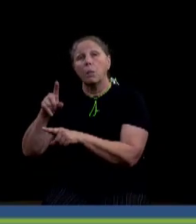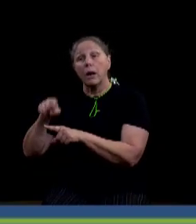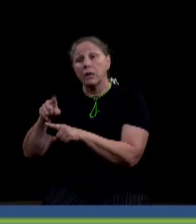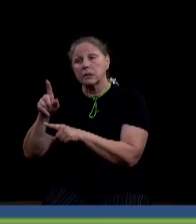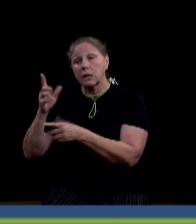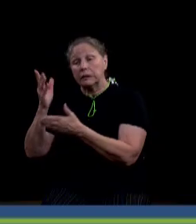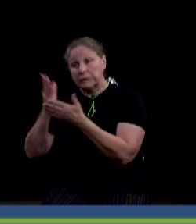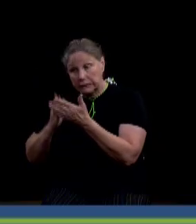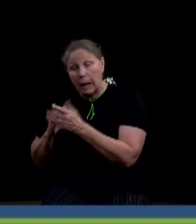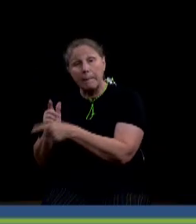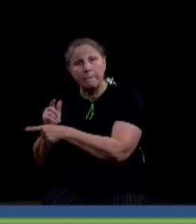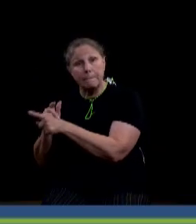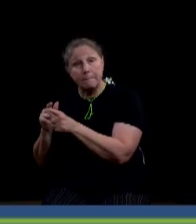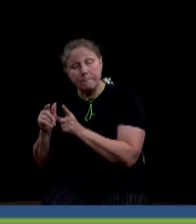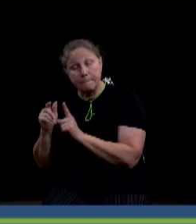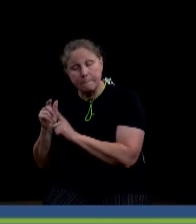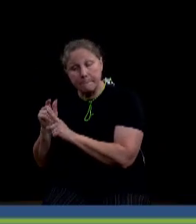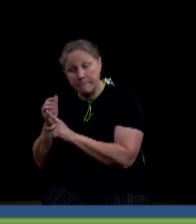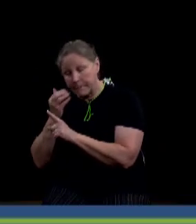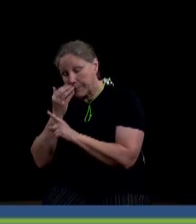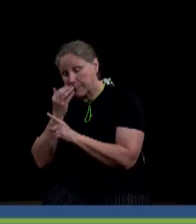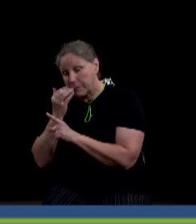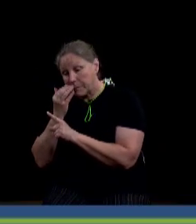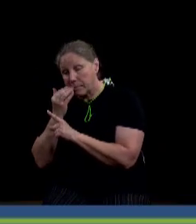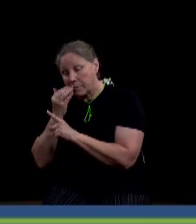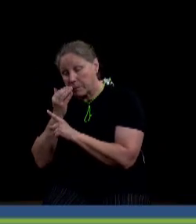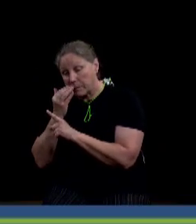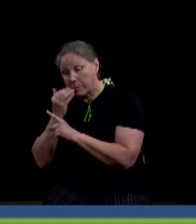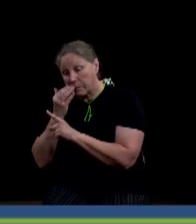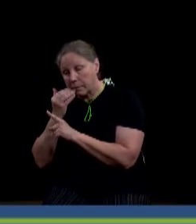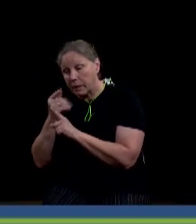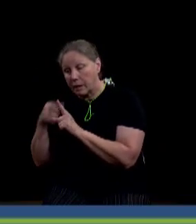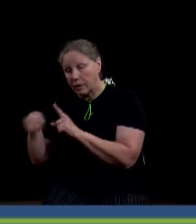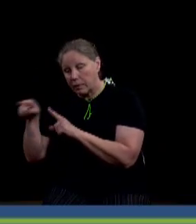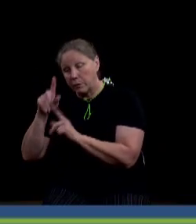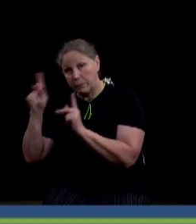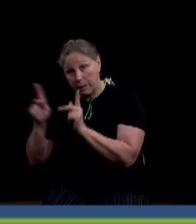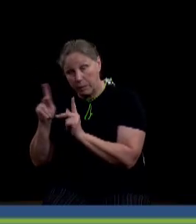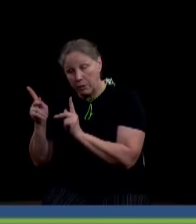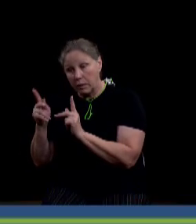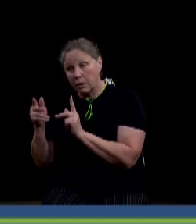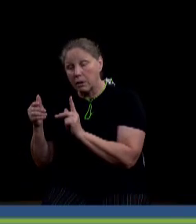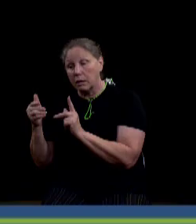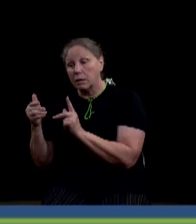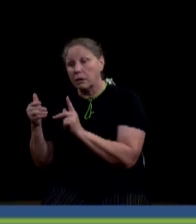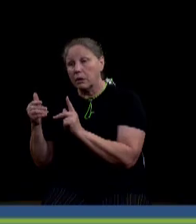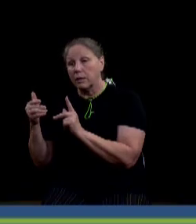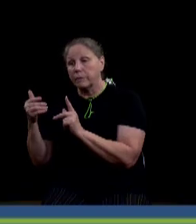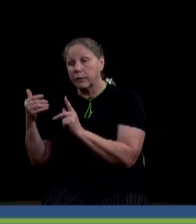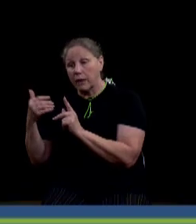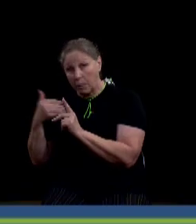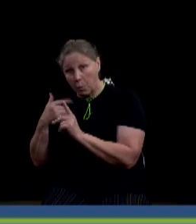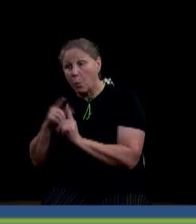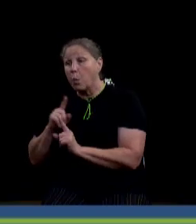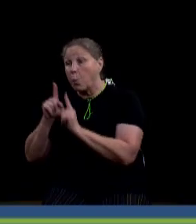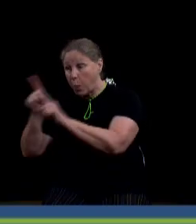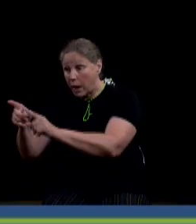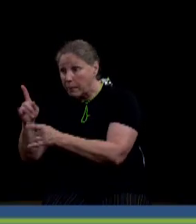were identified as being from an event where people did wear masks.